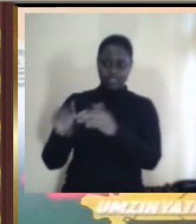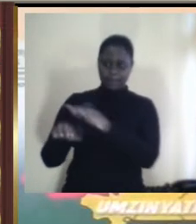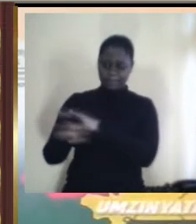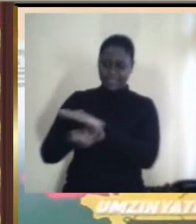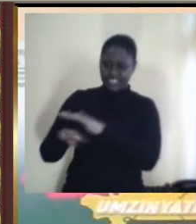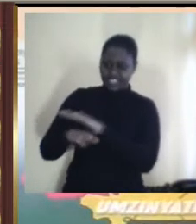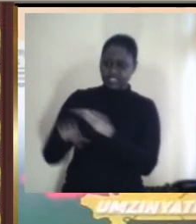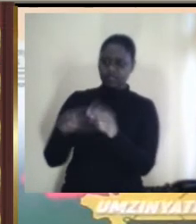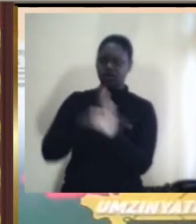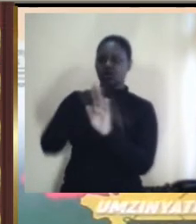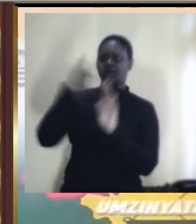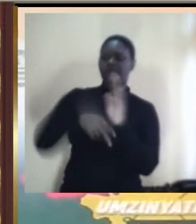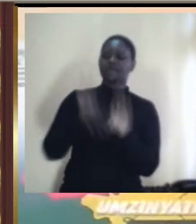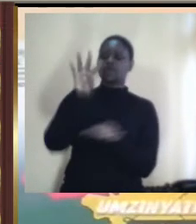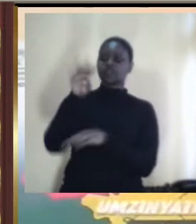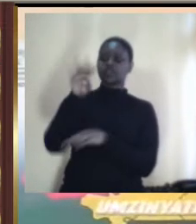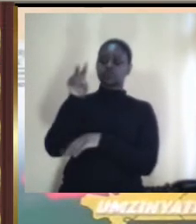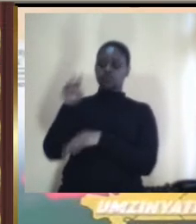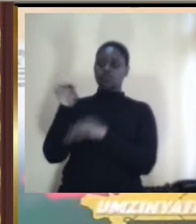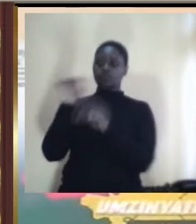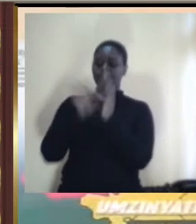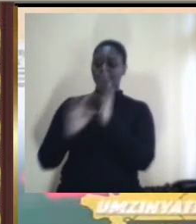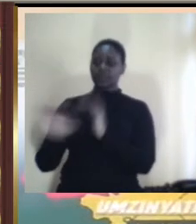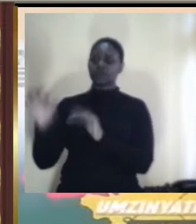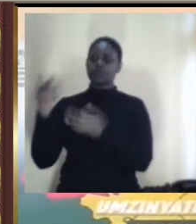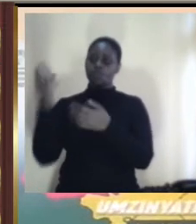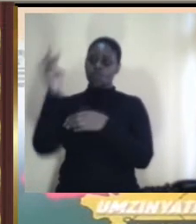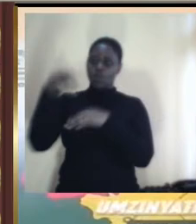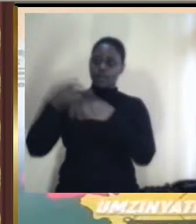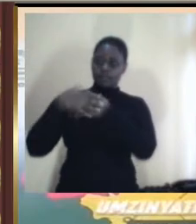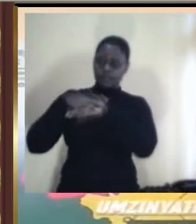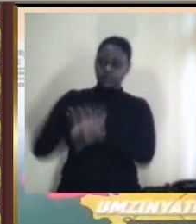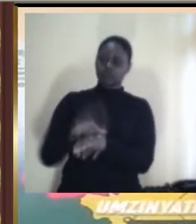to 42 million were implemented in